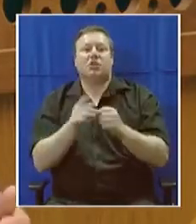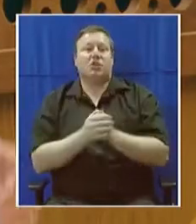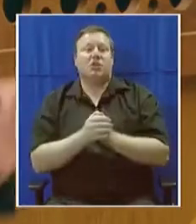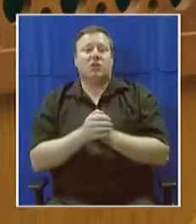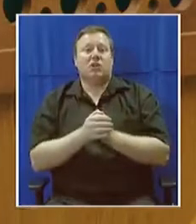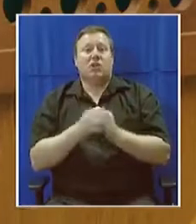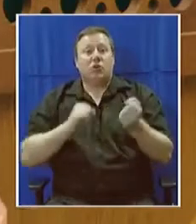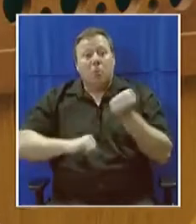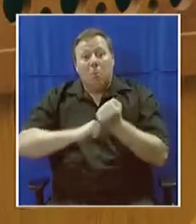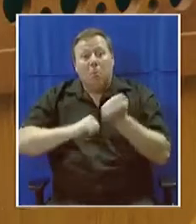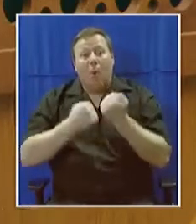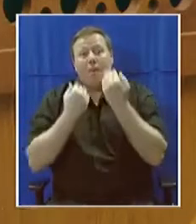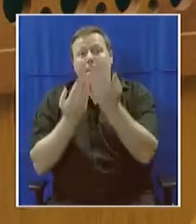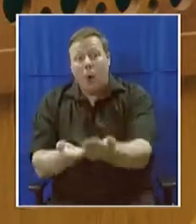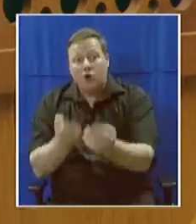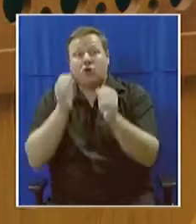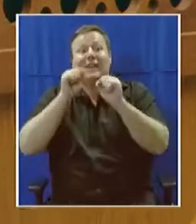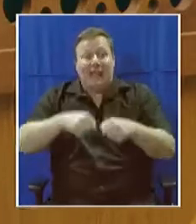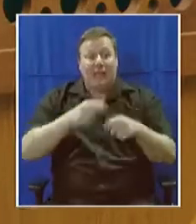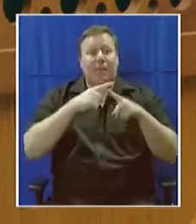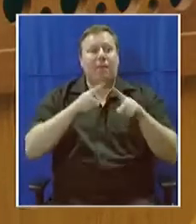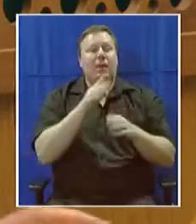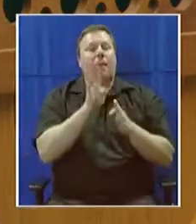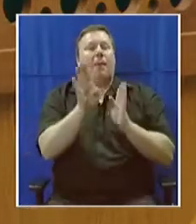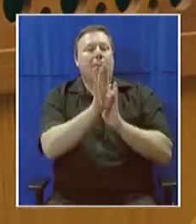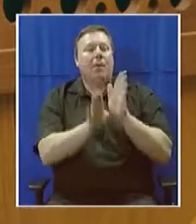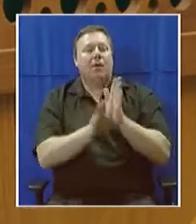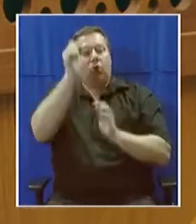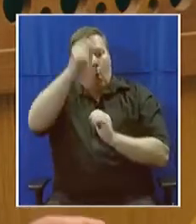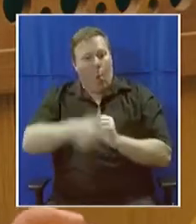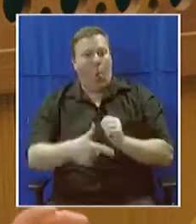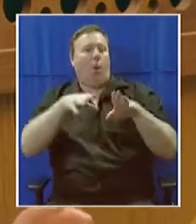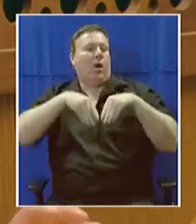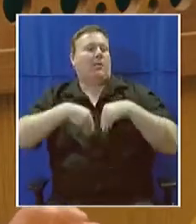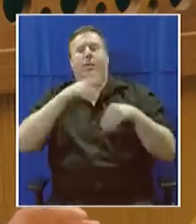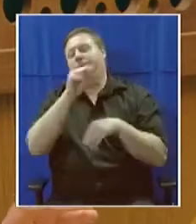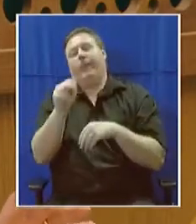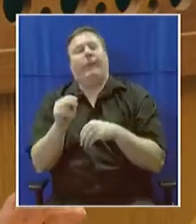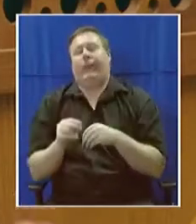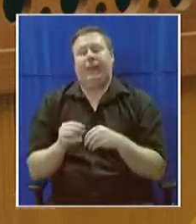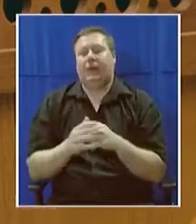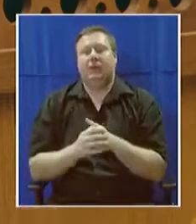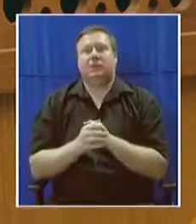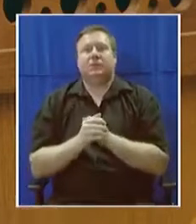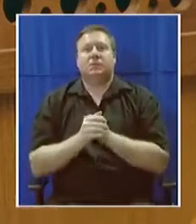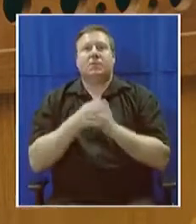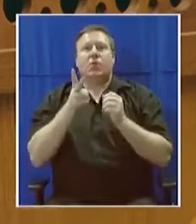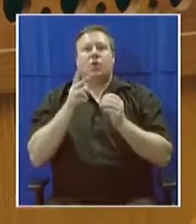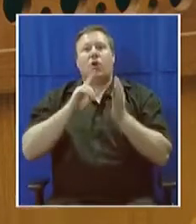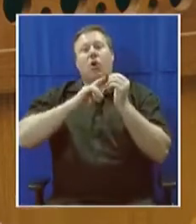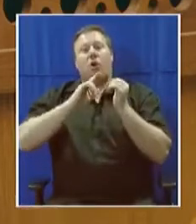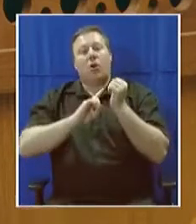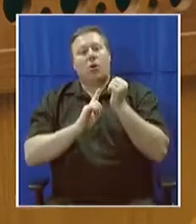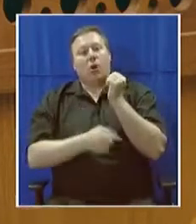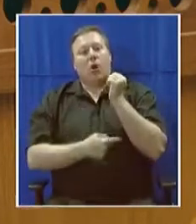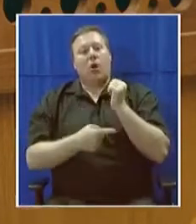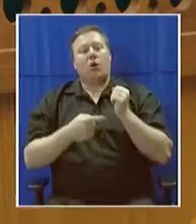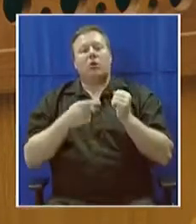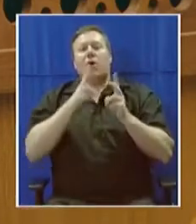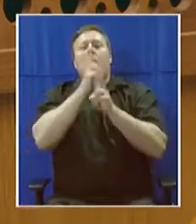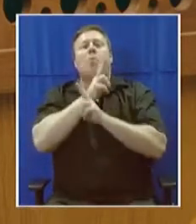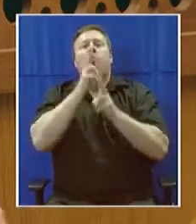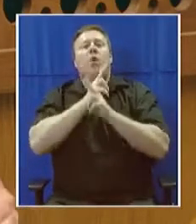which need due consideration by members of this Parliament. Lastly, a number of private members' bills have also been